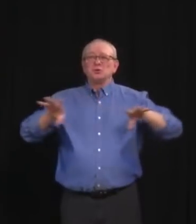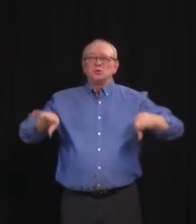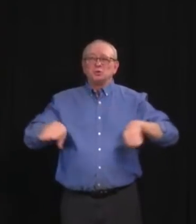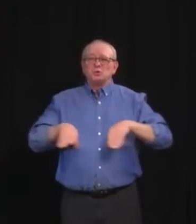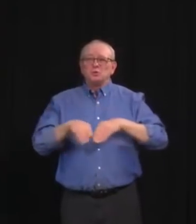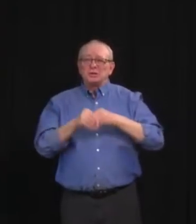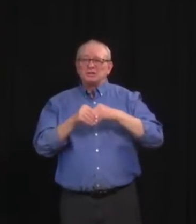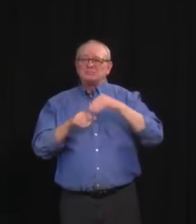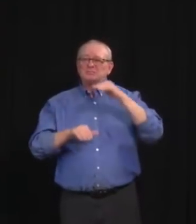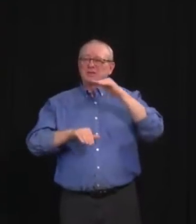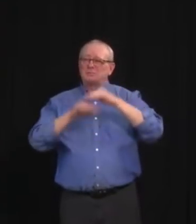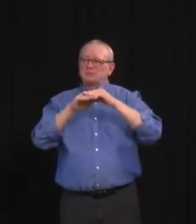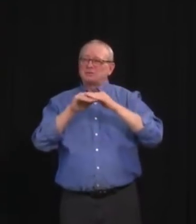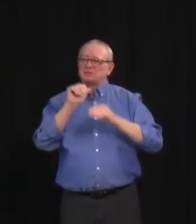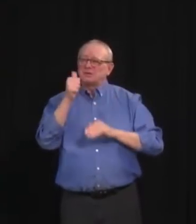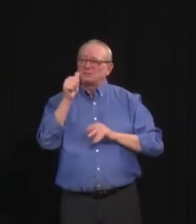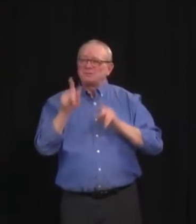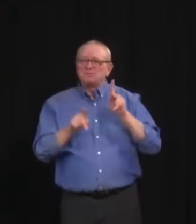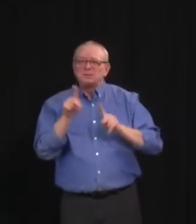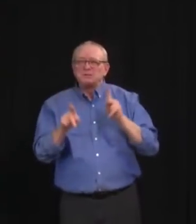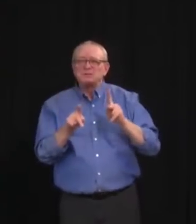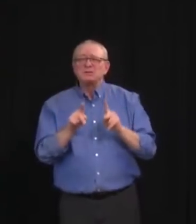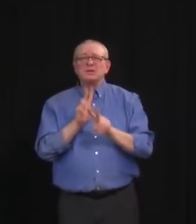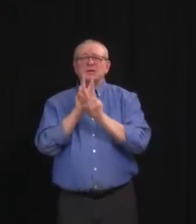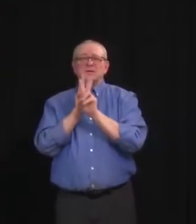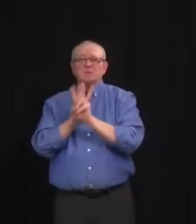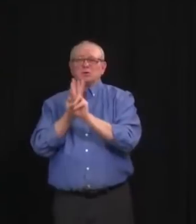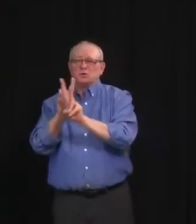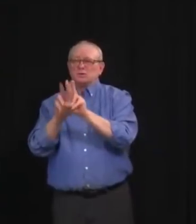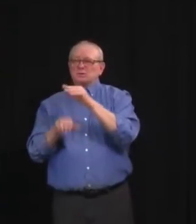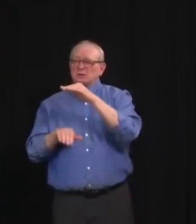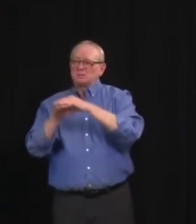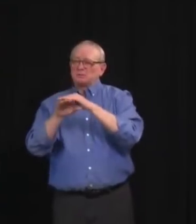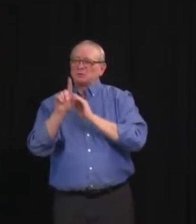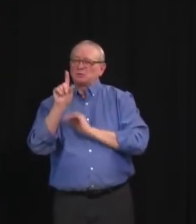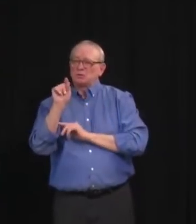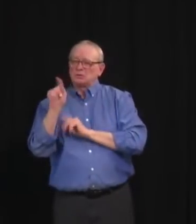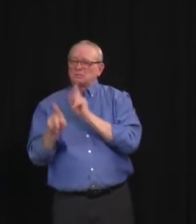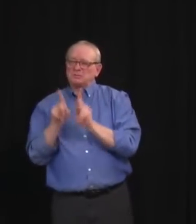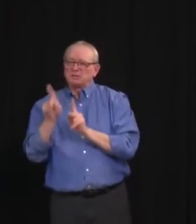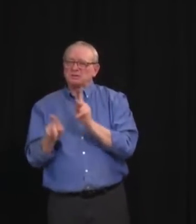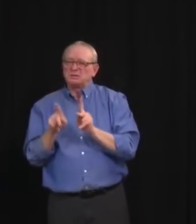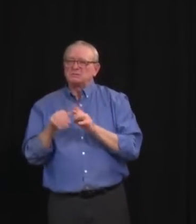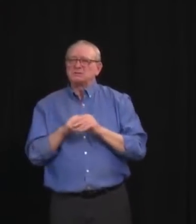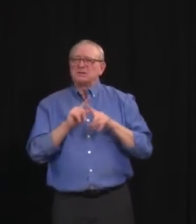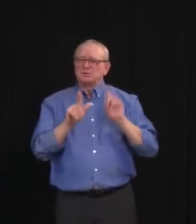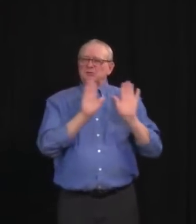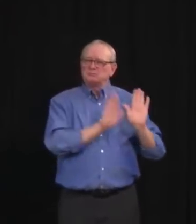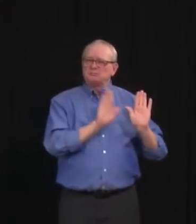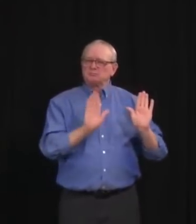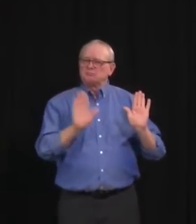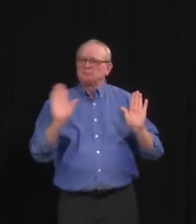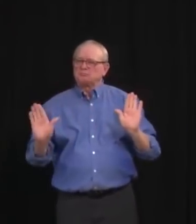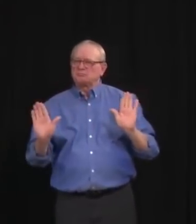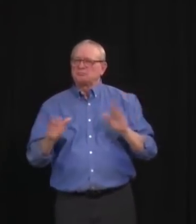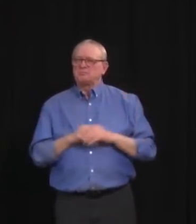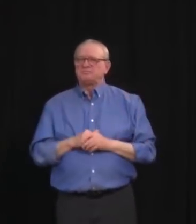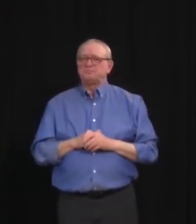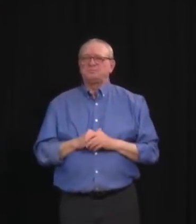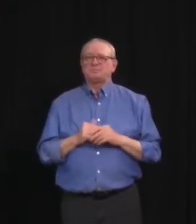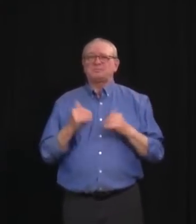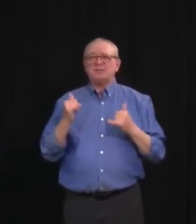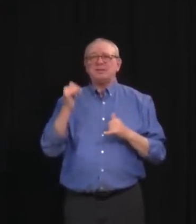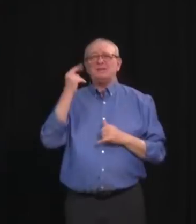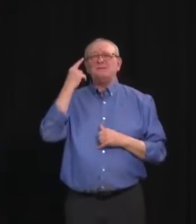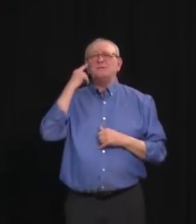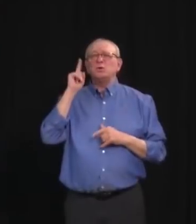up to 20 people. Now, note that funeral receptions, wedding receptions, or trade shows are